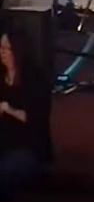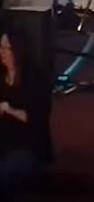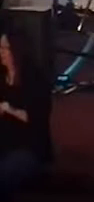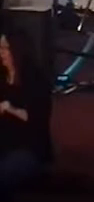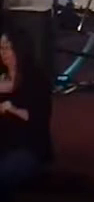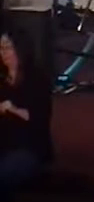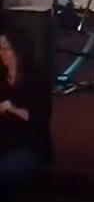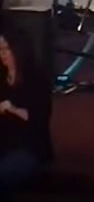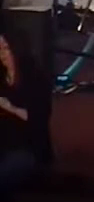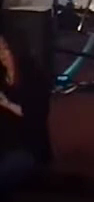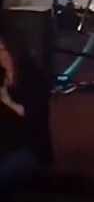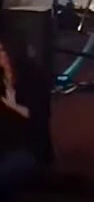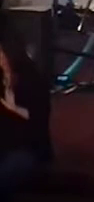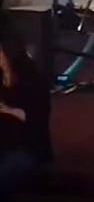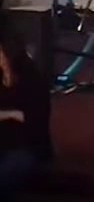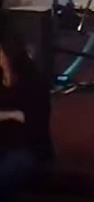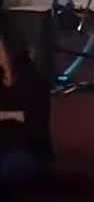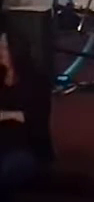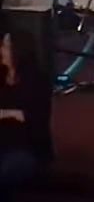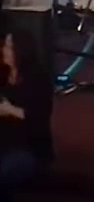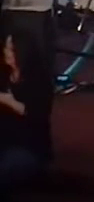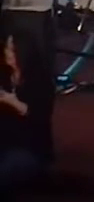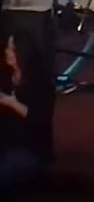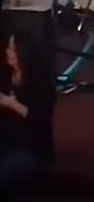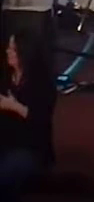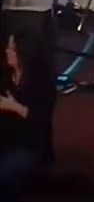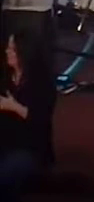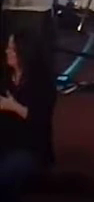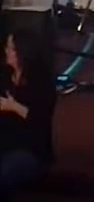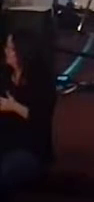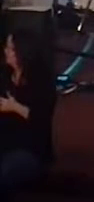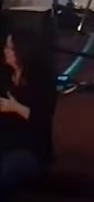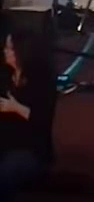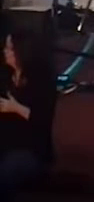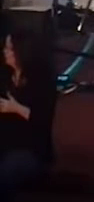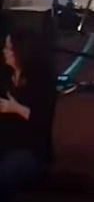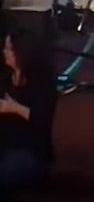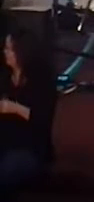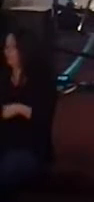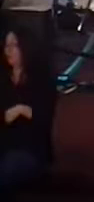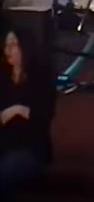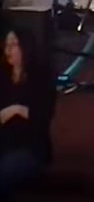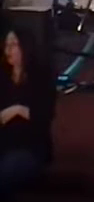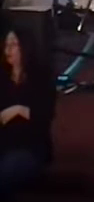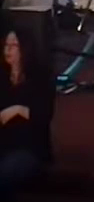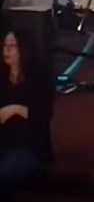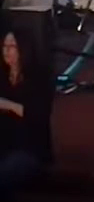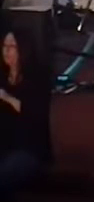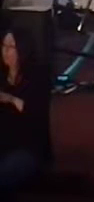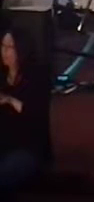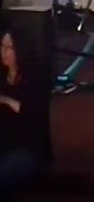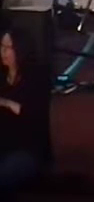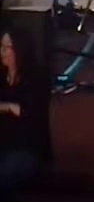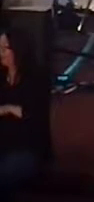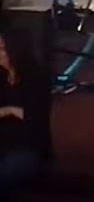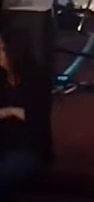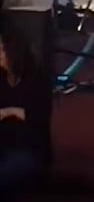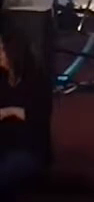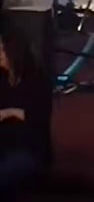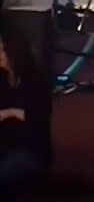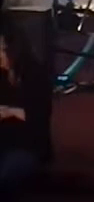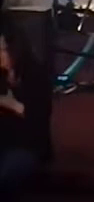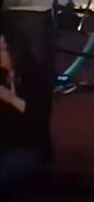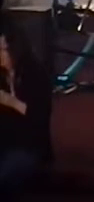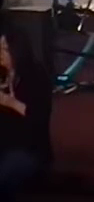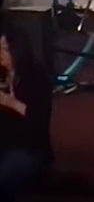experience. But here's the thing. Stewart is a full-grown man, but he acts like a child, right? God wants us, when he says be